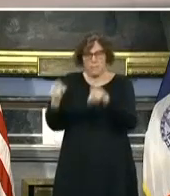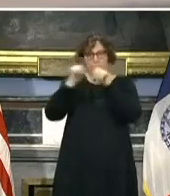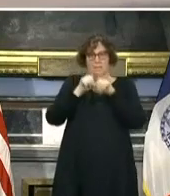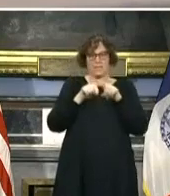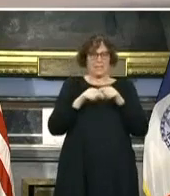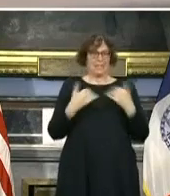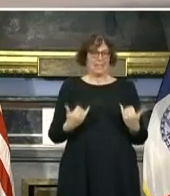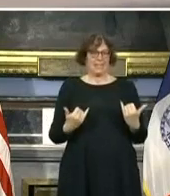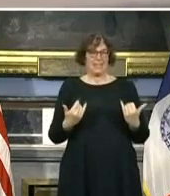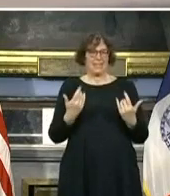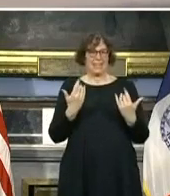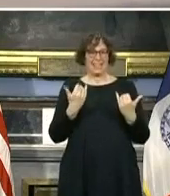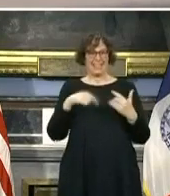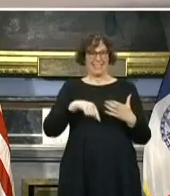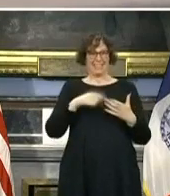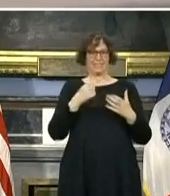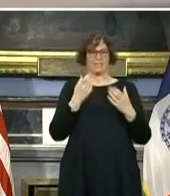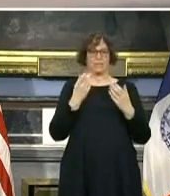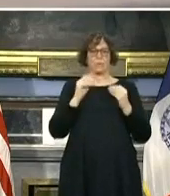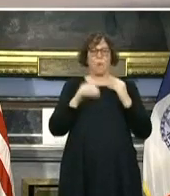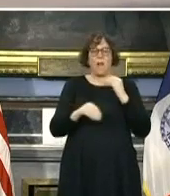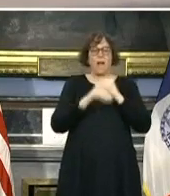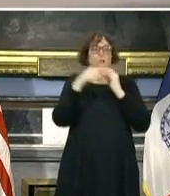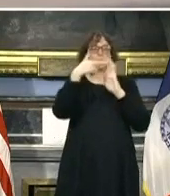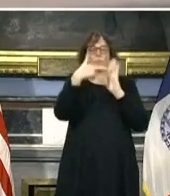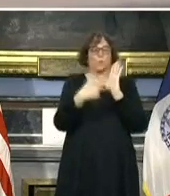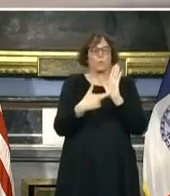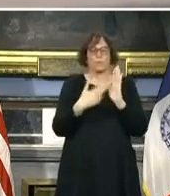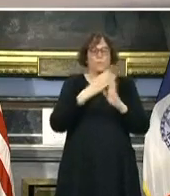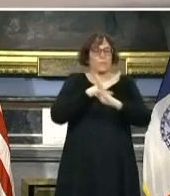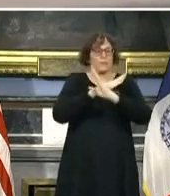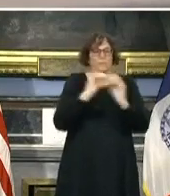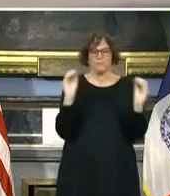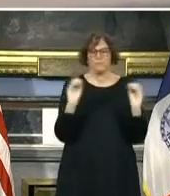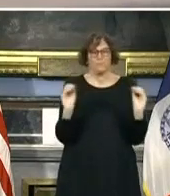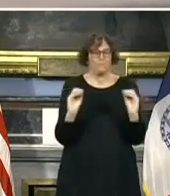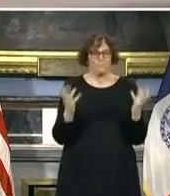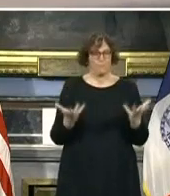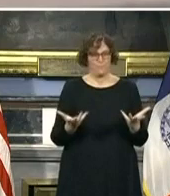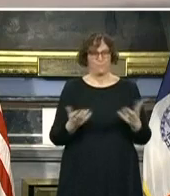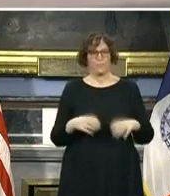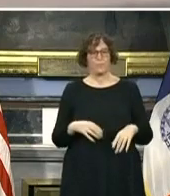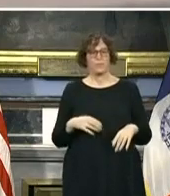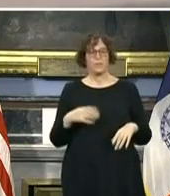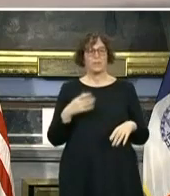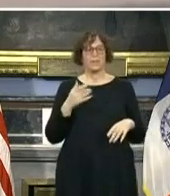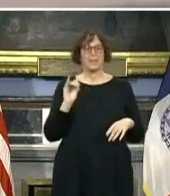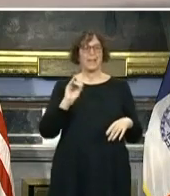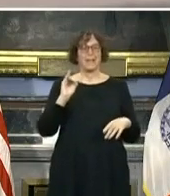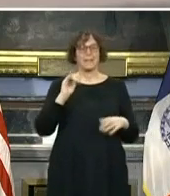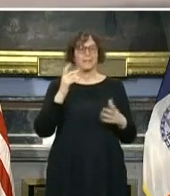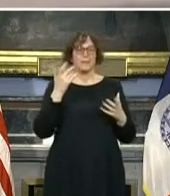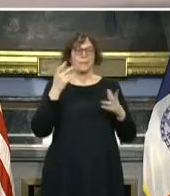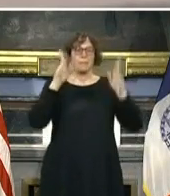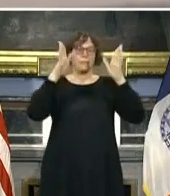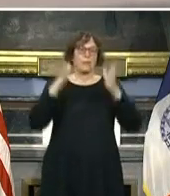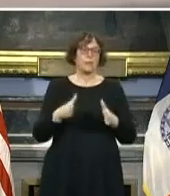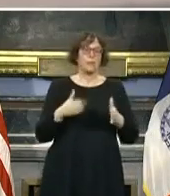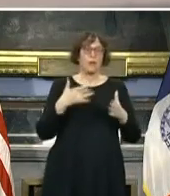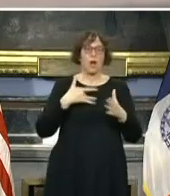who die because of COVID-19 are treated the same way as someone who dies from, let's say, a heart attack or any other